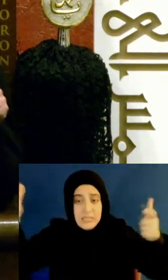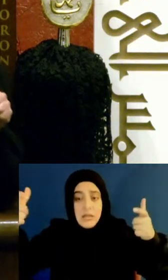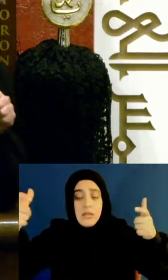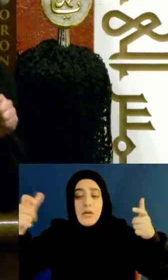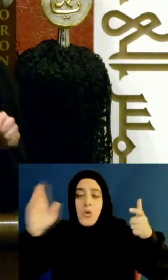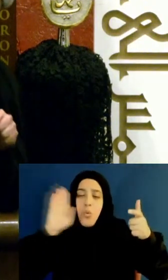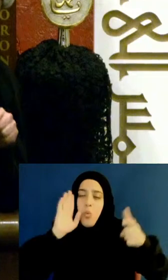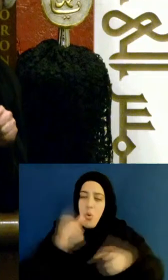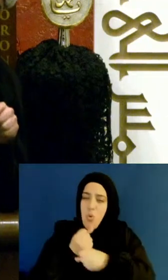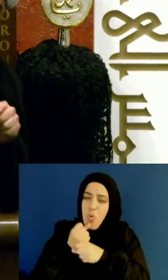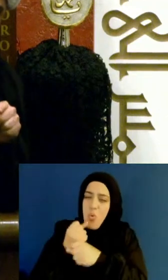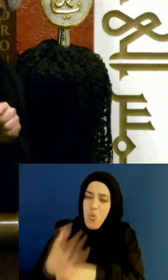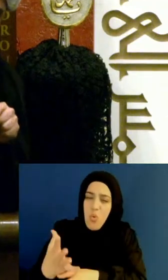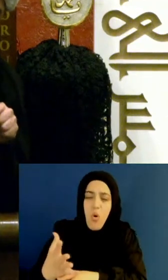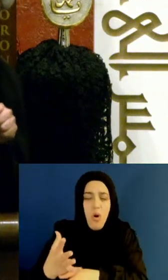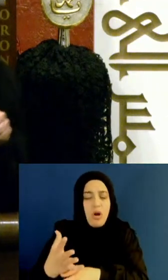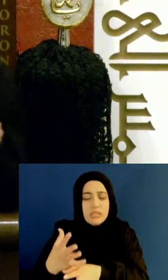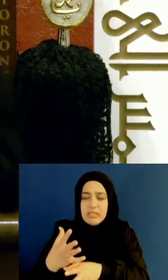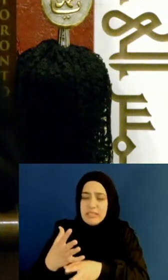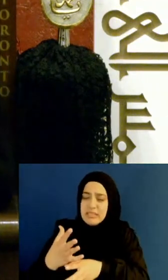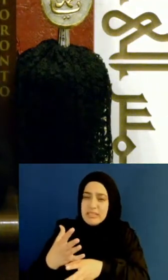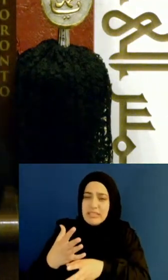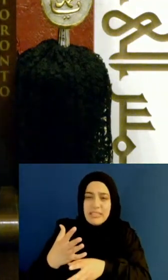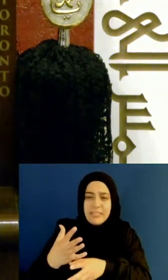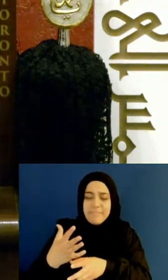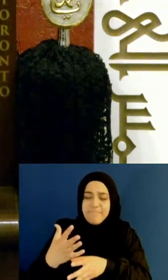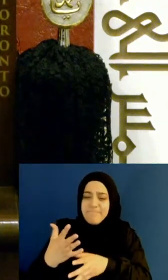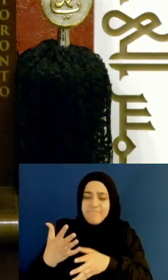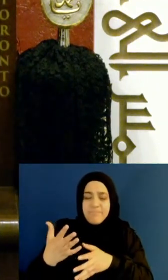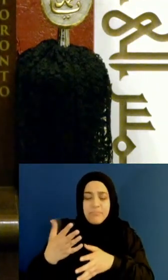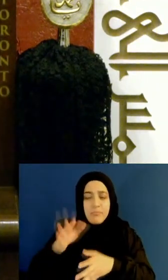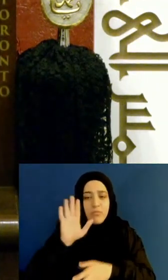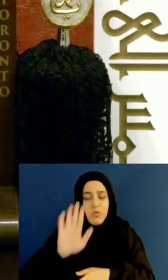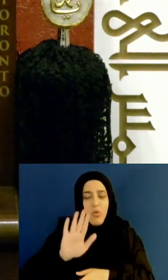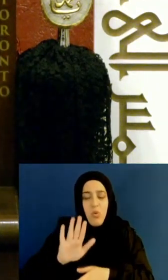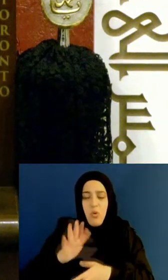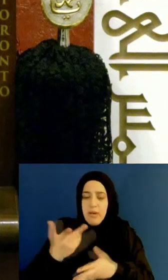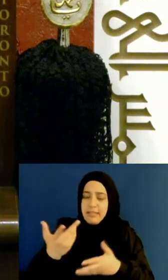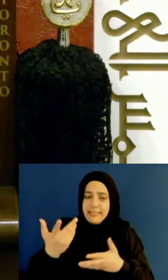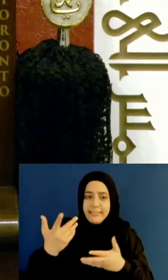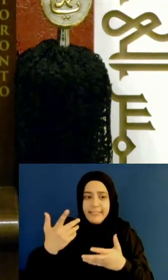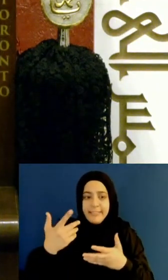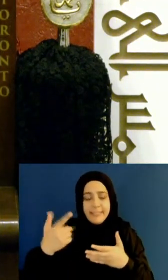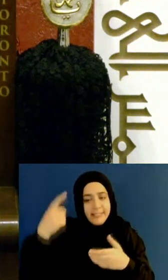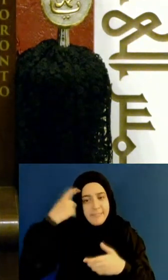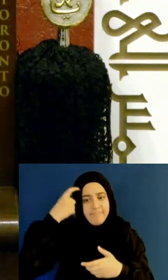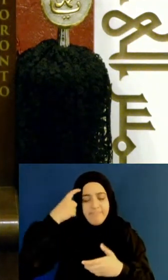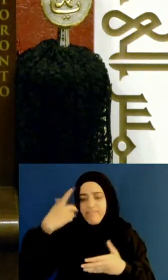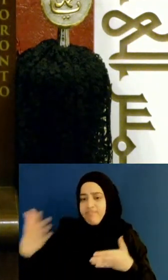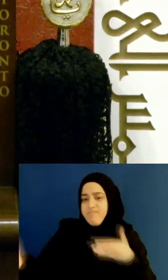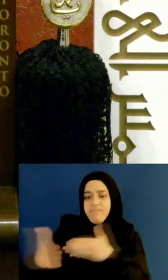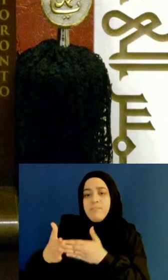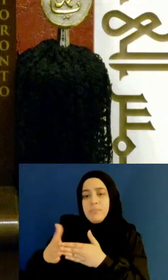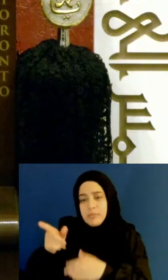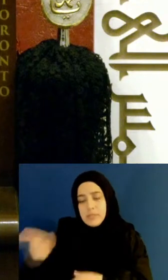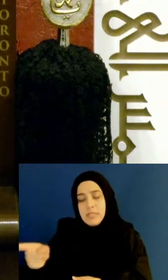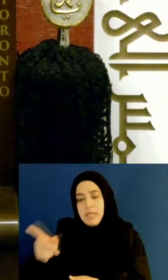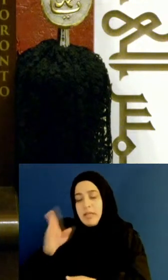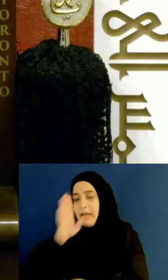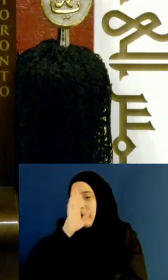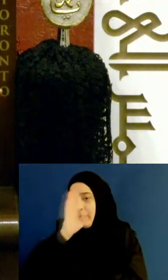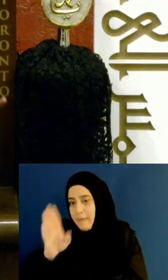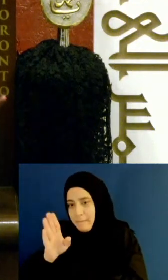formidable opposition against Imam al-Hujjah when his dhuhr happens. Do you know, within